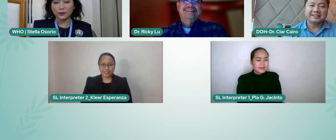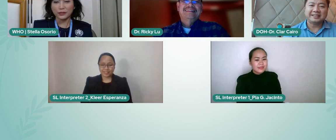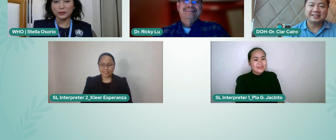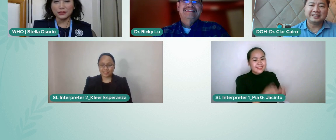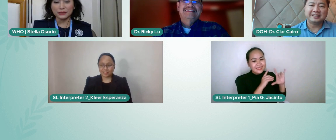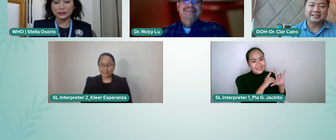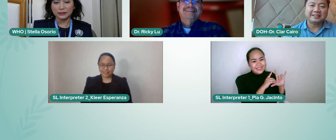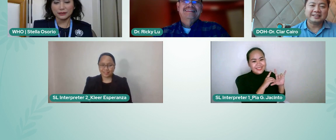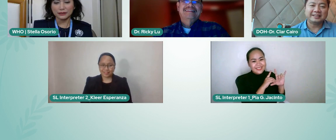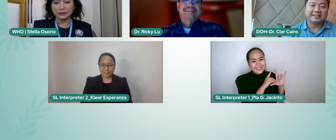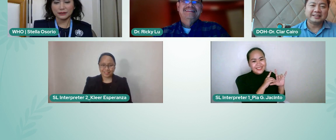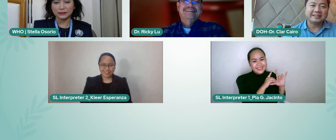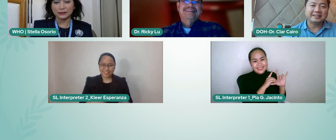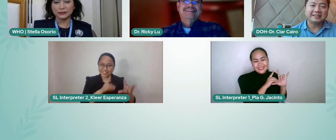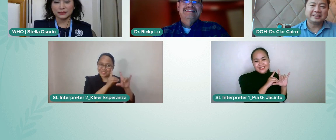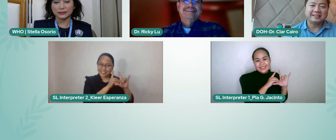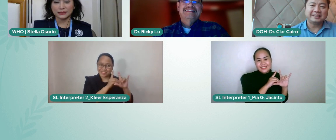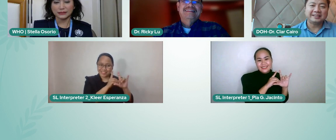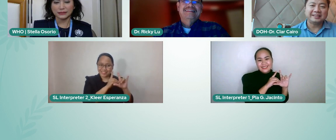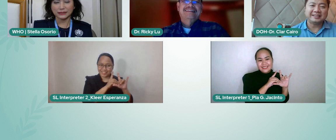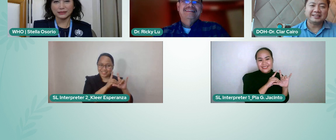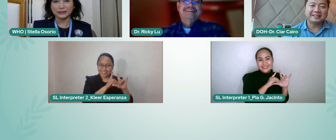Are we good?